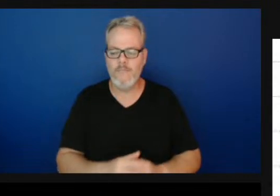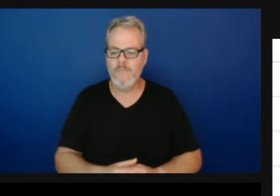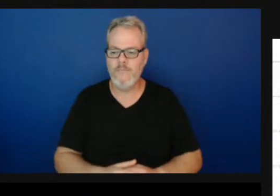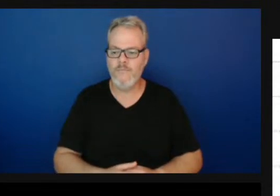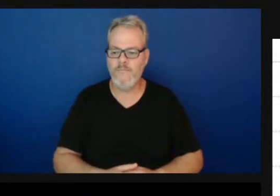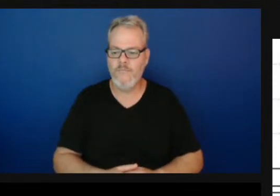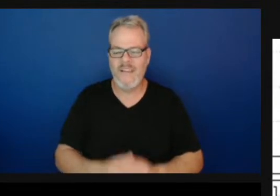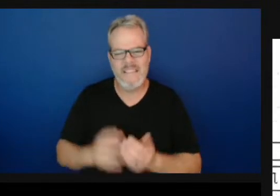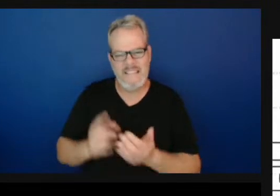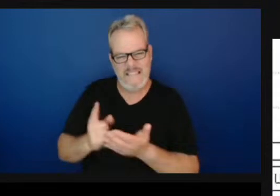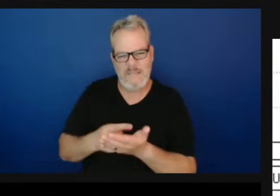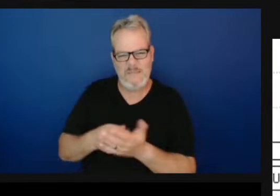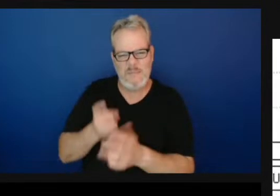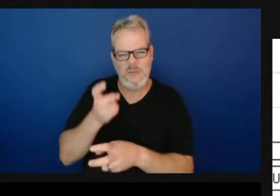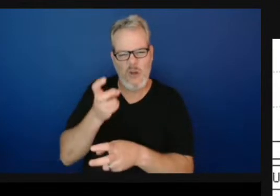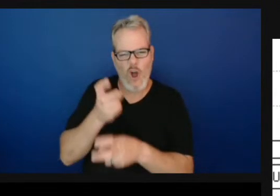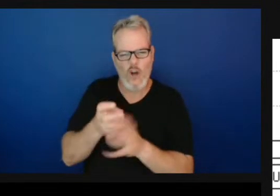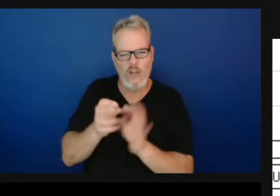to really interpret.